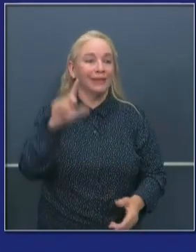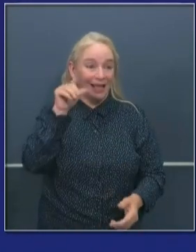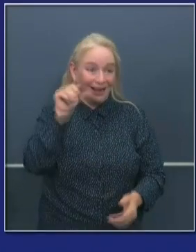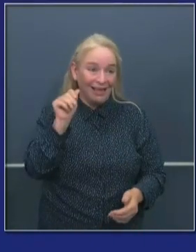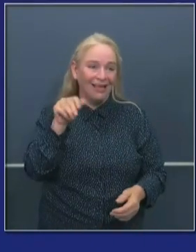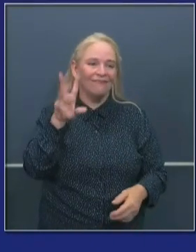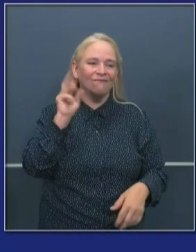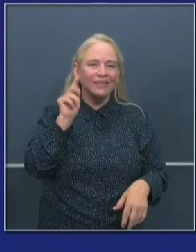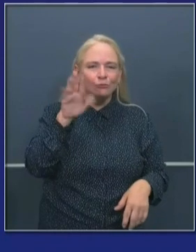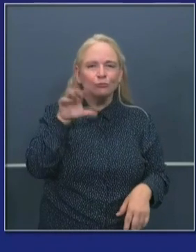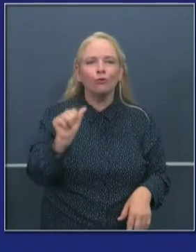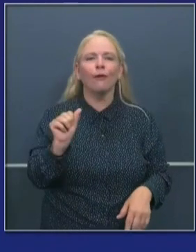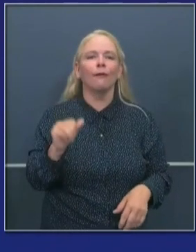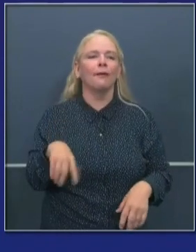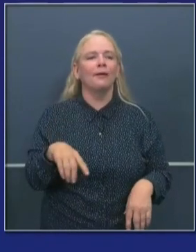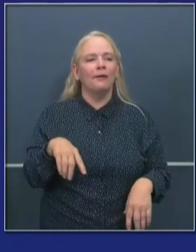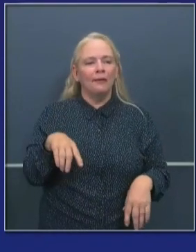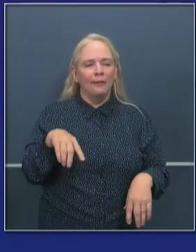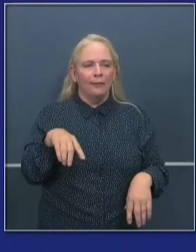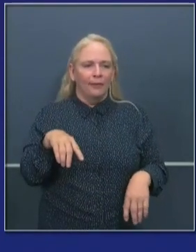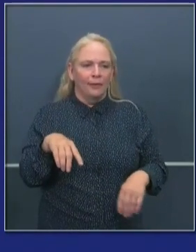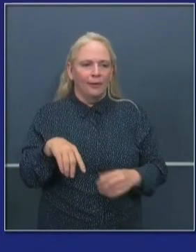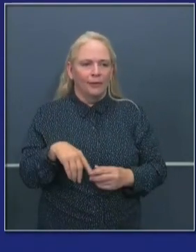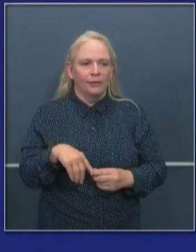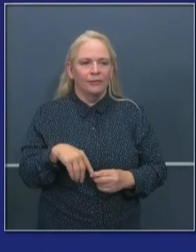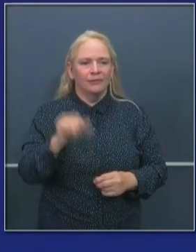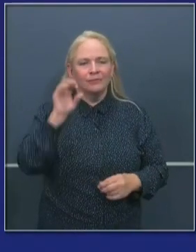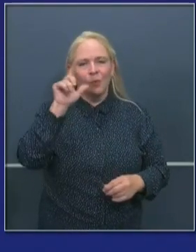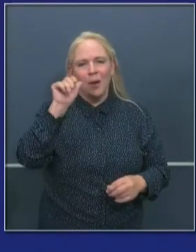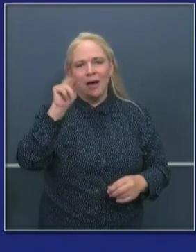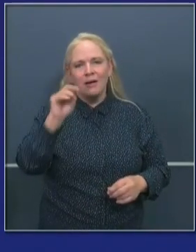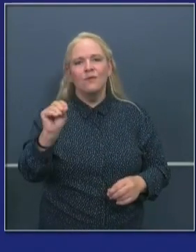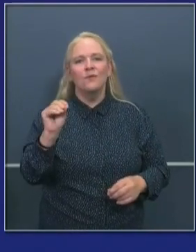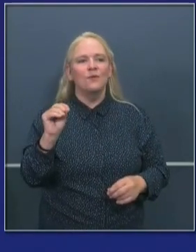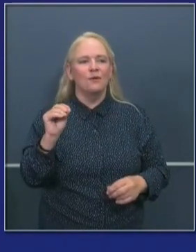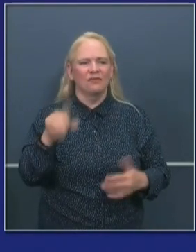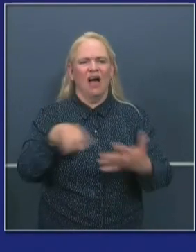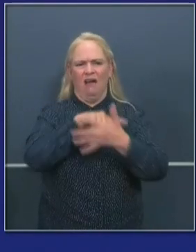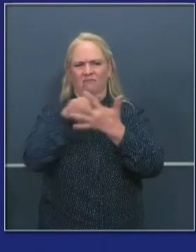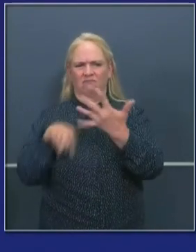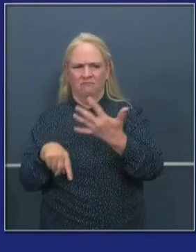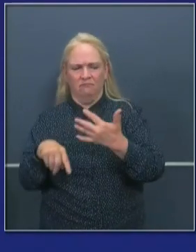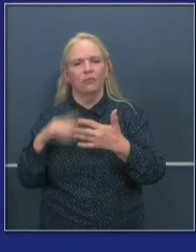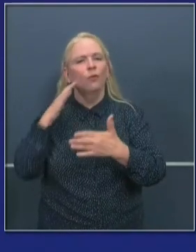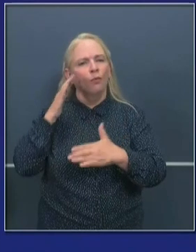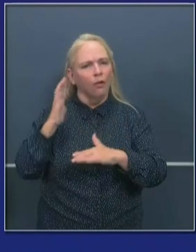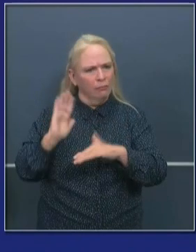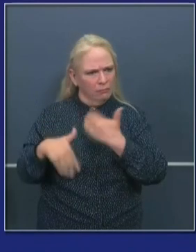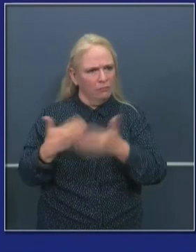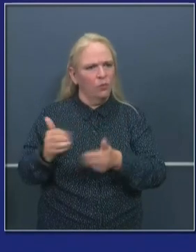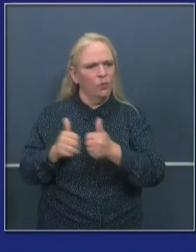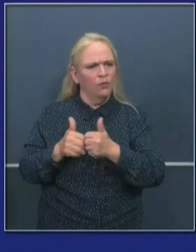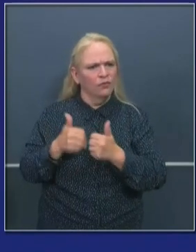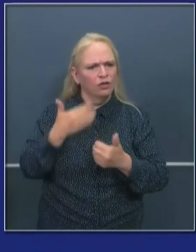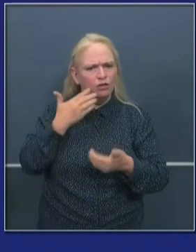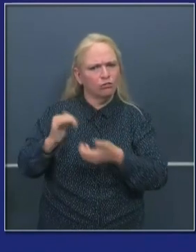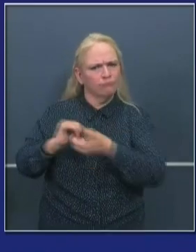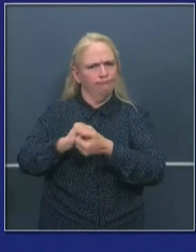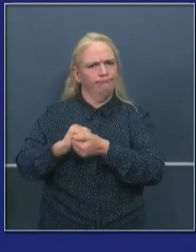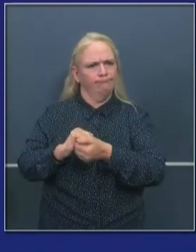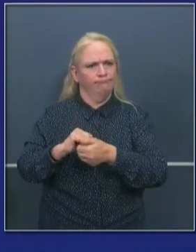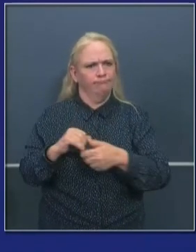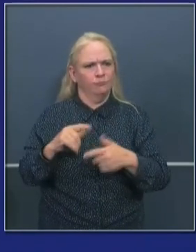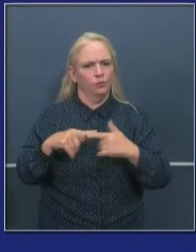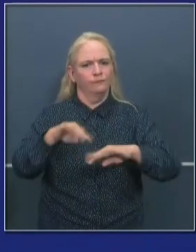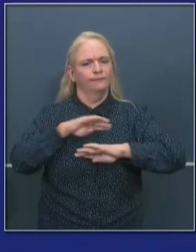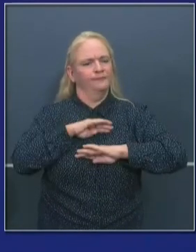talked about Imperial County and how they moved. Their credit in partnership, the spirit of partnership, to meet this moment